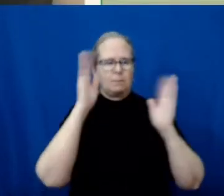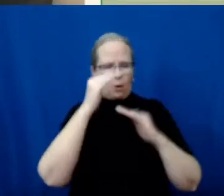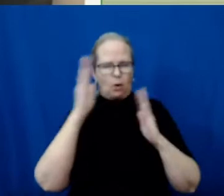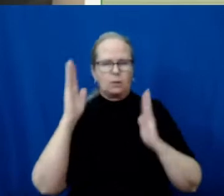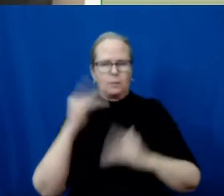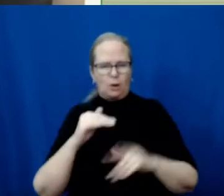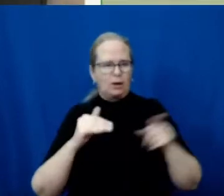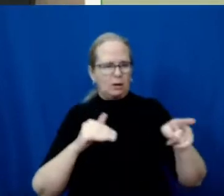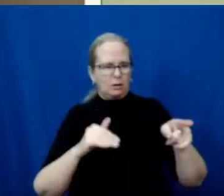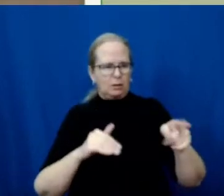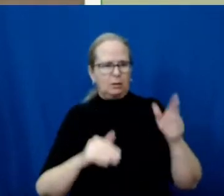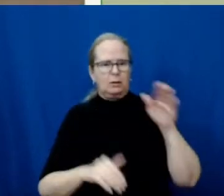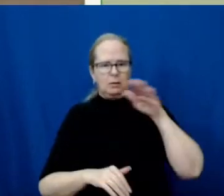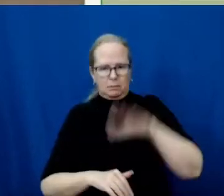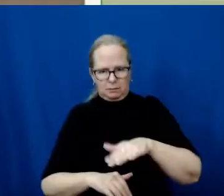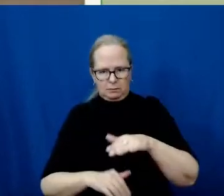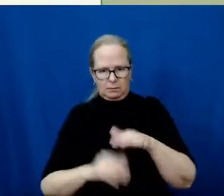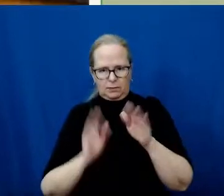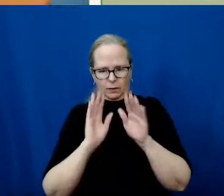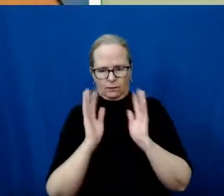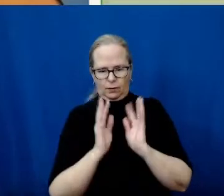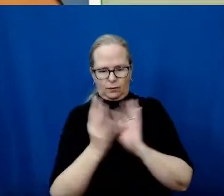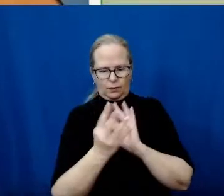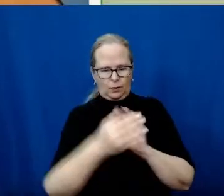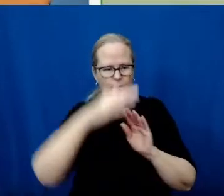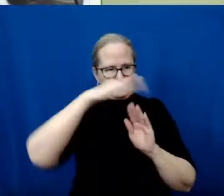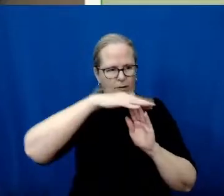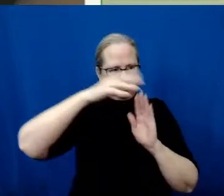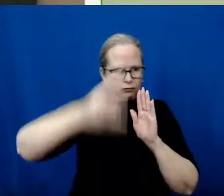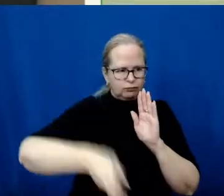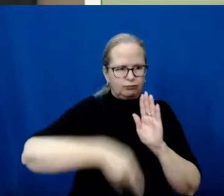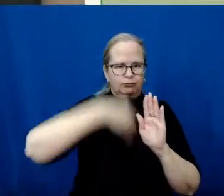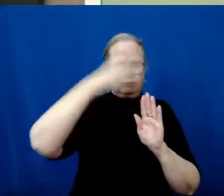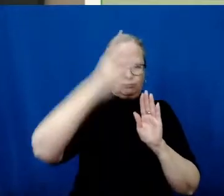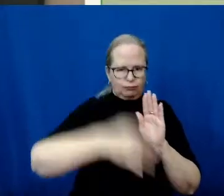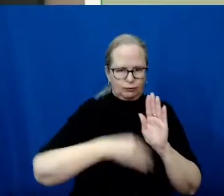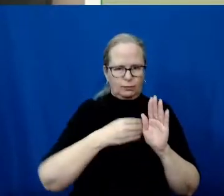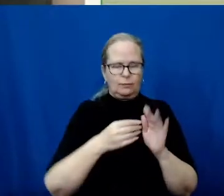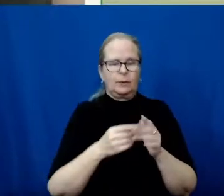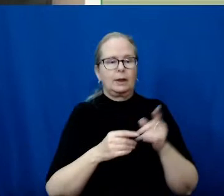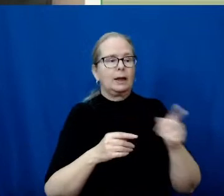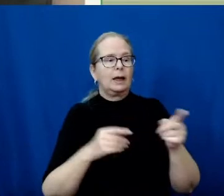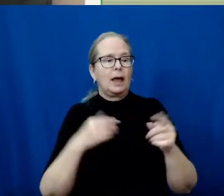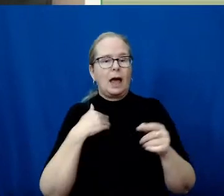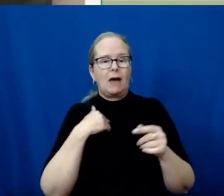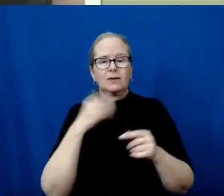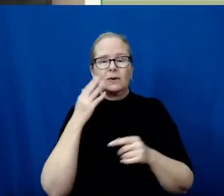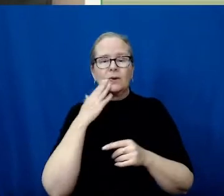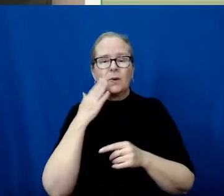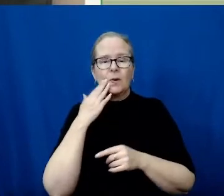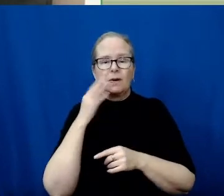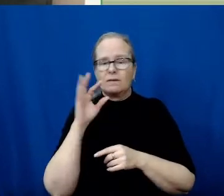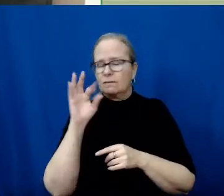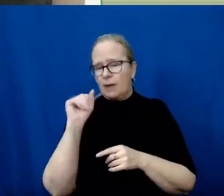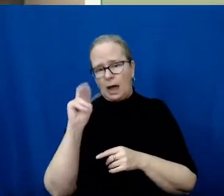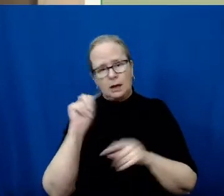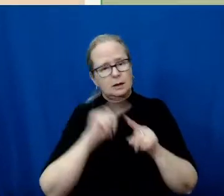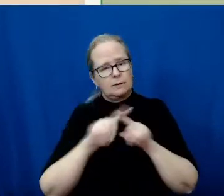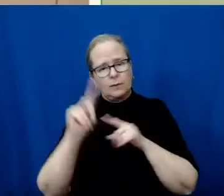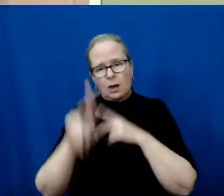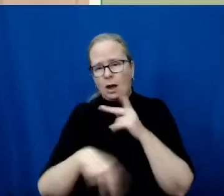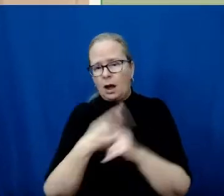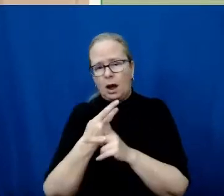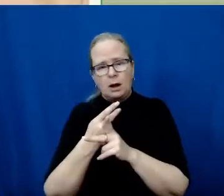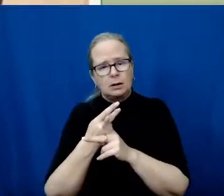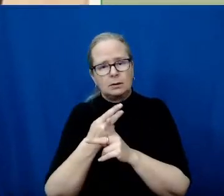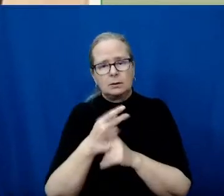the bedrooms. And I got to tell you, I have several different makes. The box one, hands down, is the best one. It's the lowest